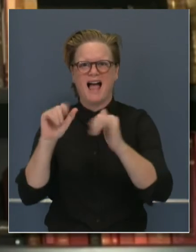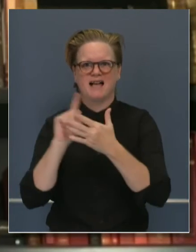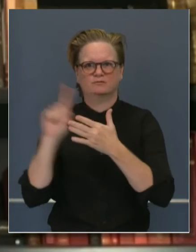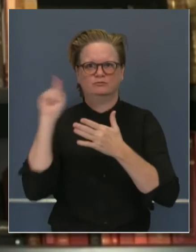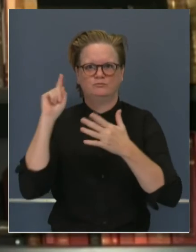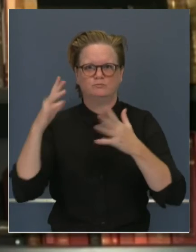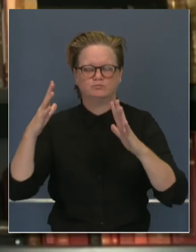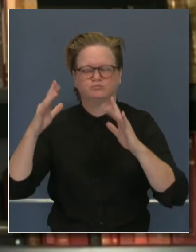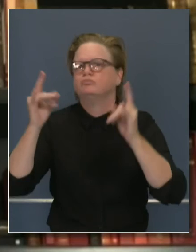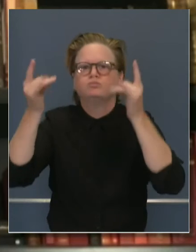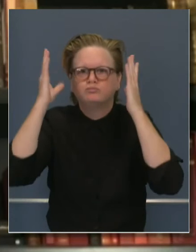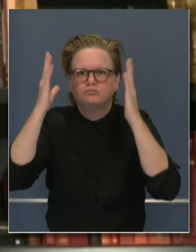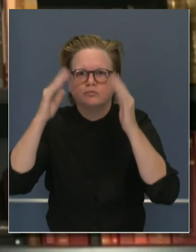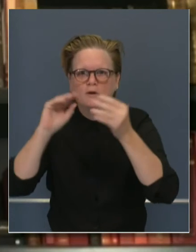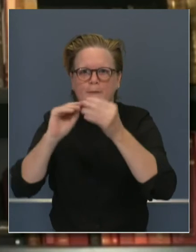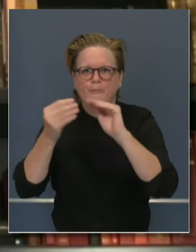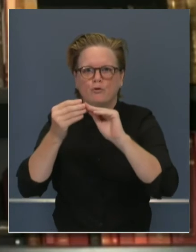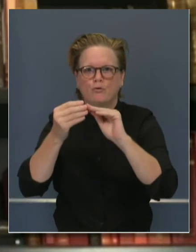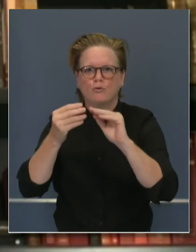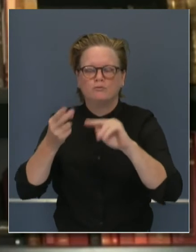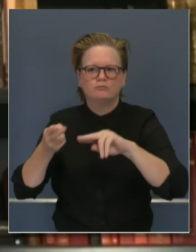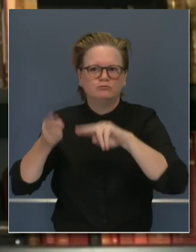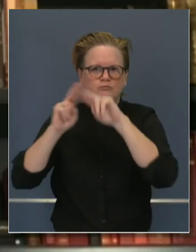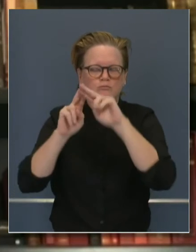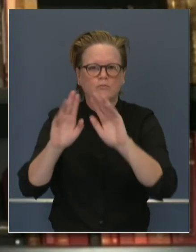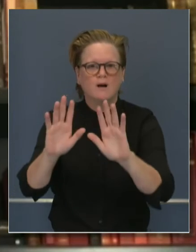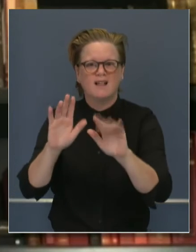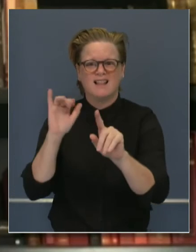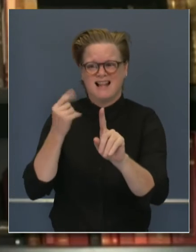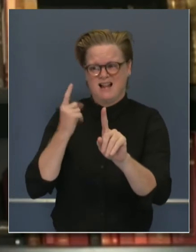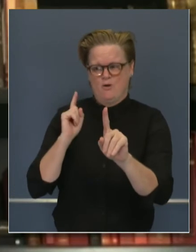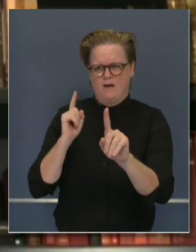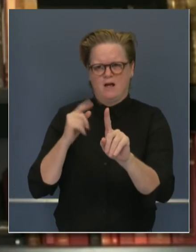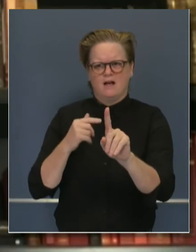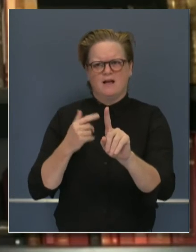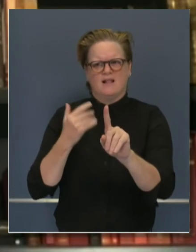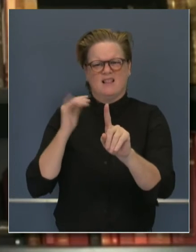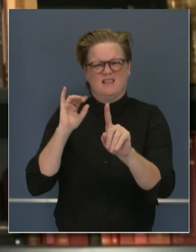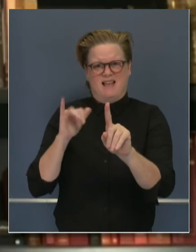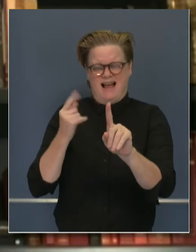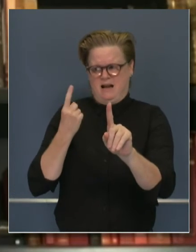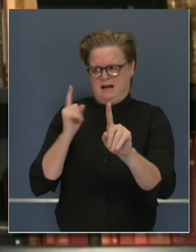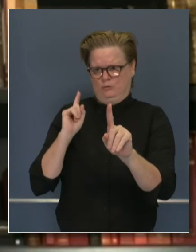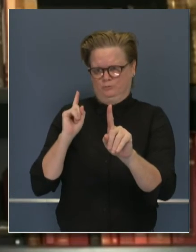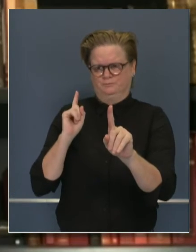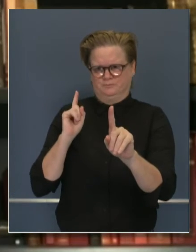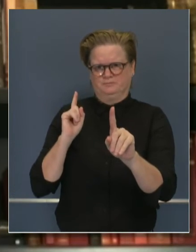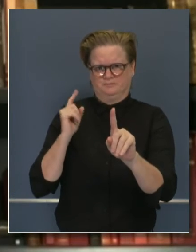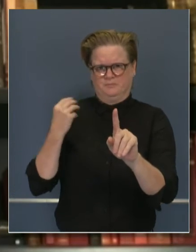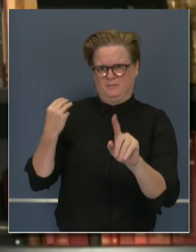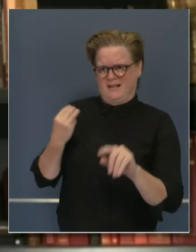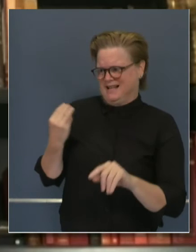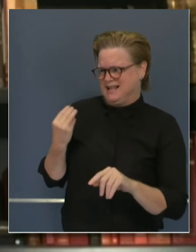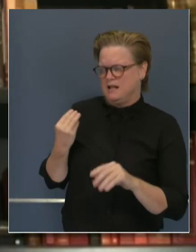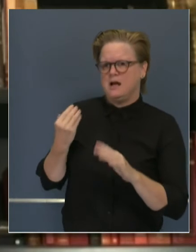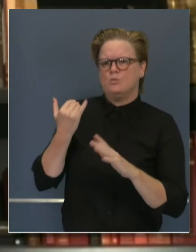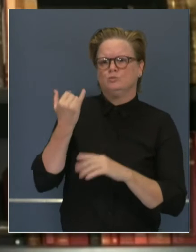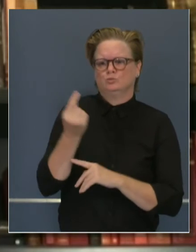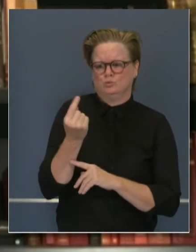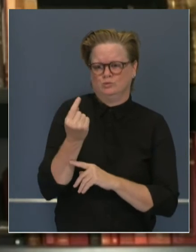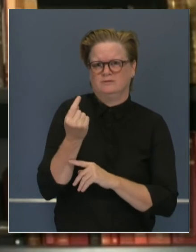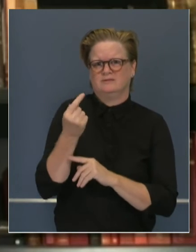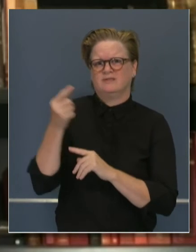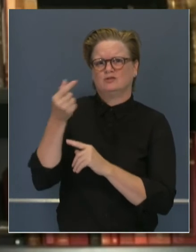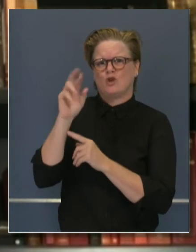traditional Tuesday announcement, your Tuesday at noon announcement on new tiers. We moved on Monday. We made the point that we will in real